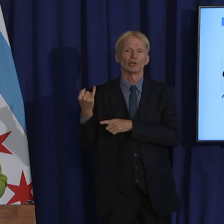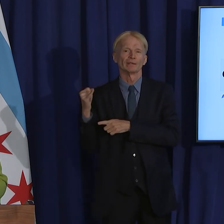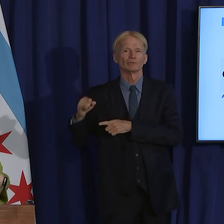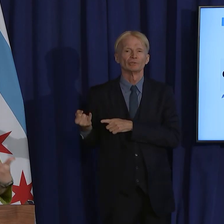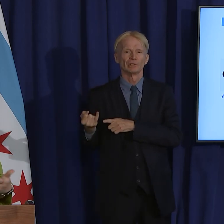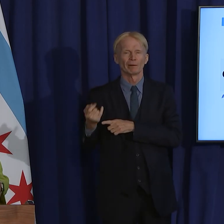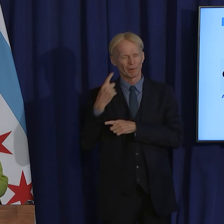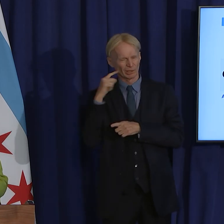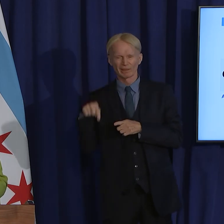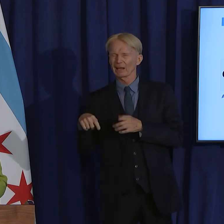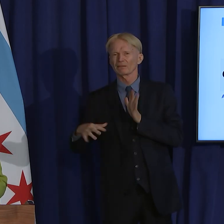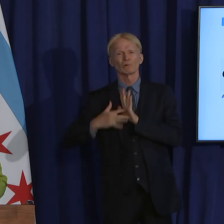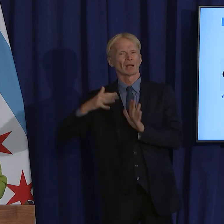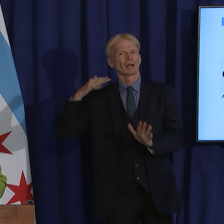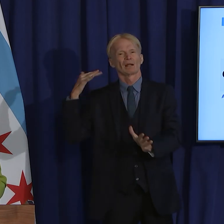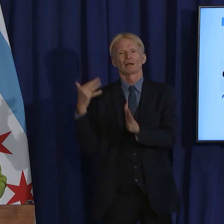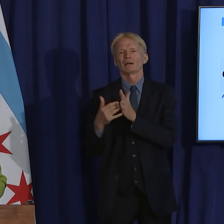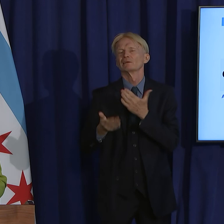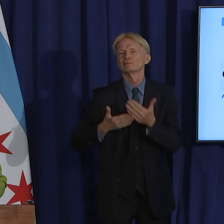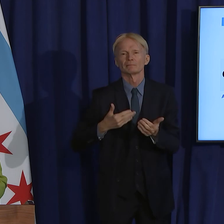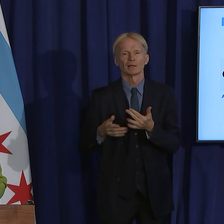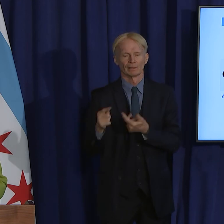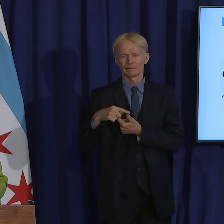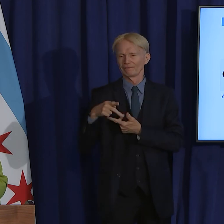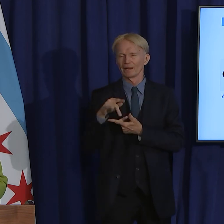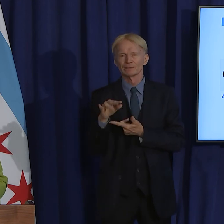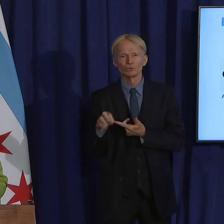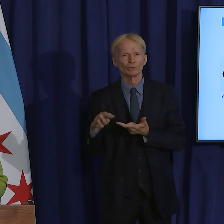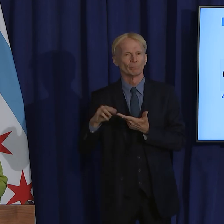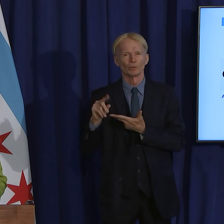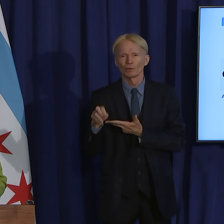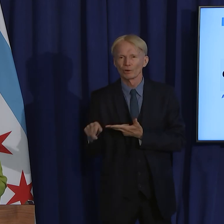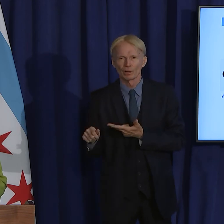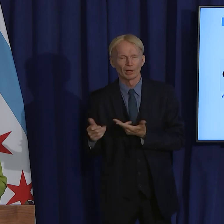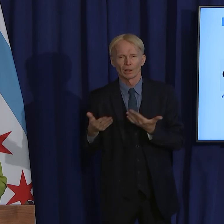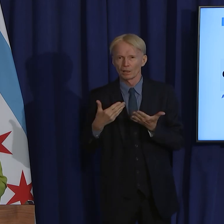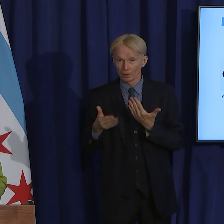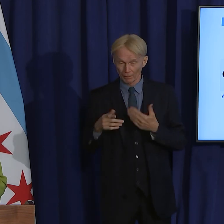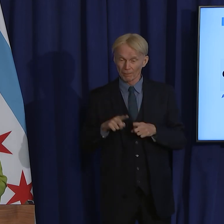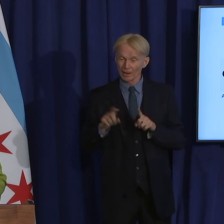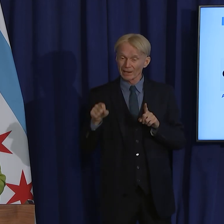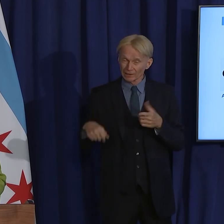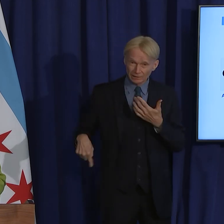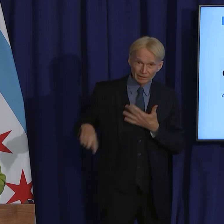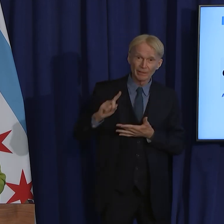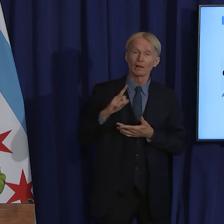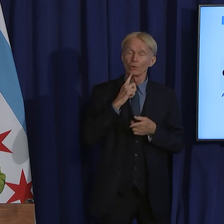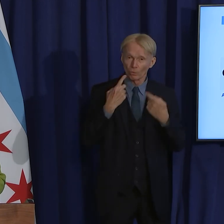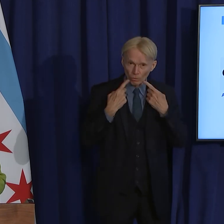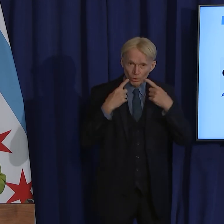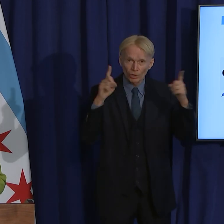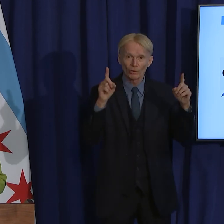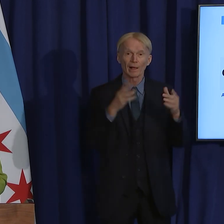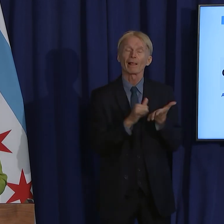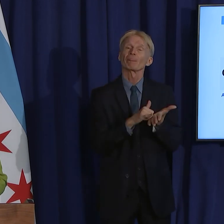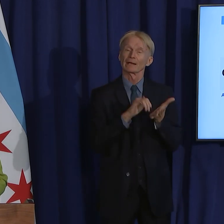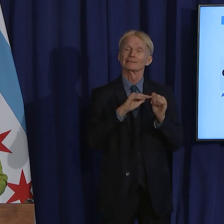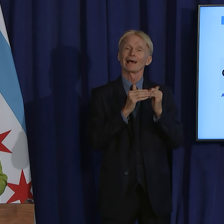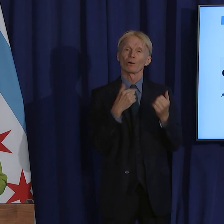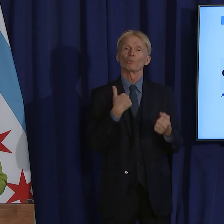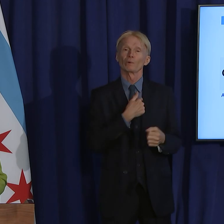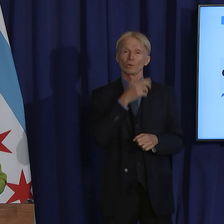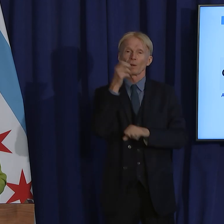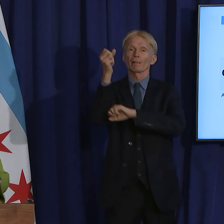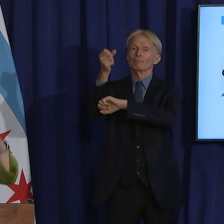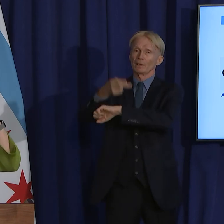you had gotten the Johnson & Johnson vaccine. So these vaccines work, and they are the way we're going to get out of COVID.